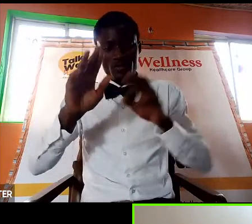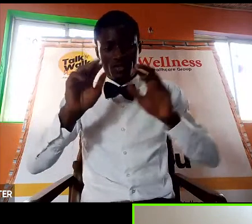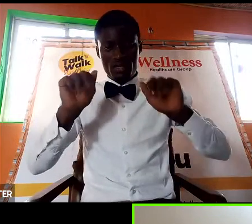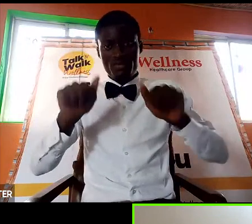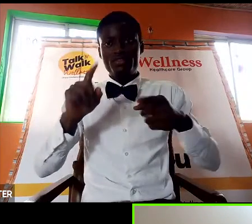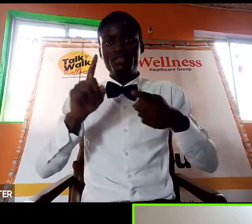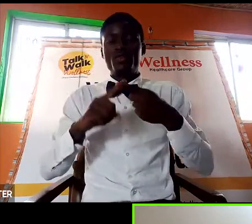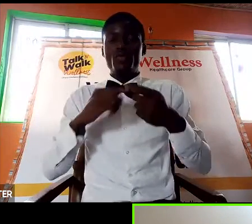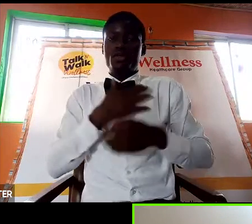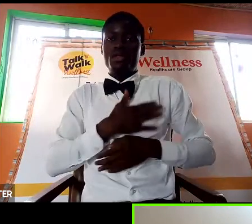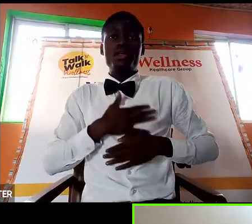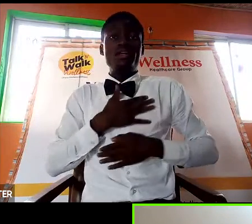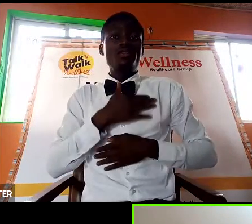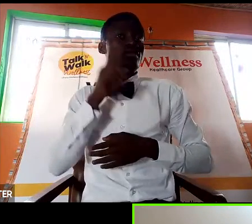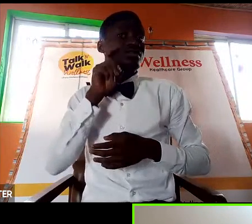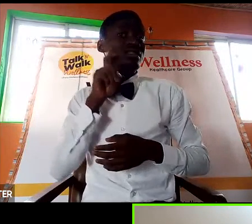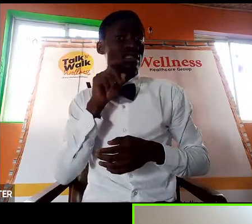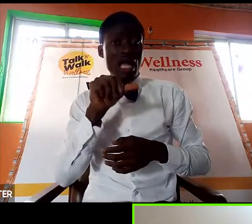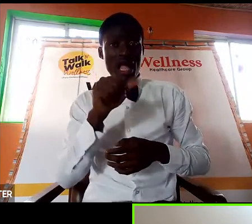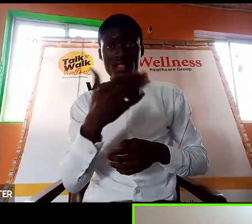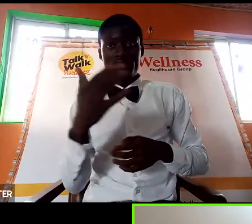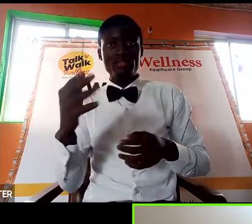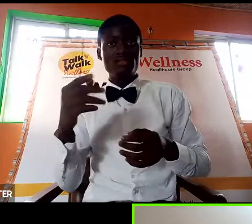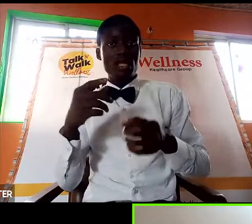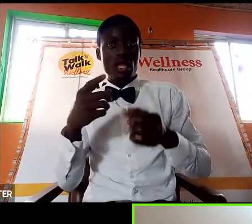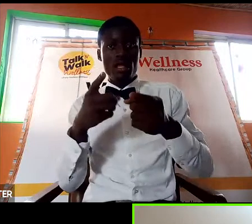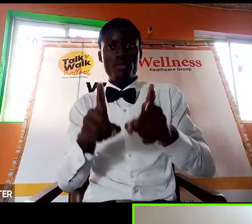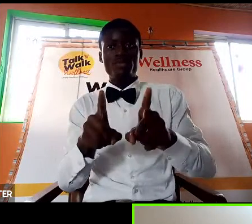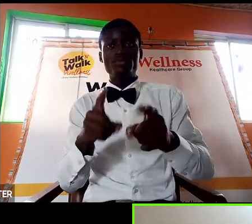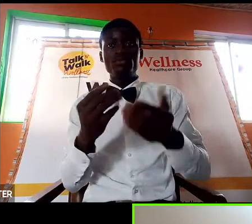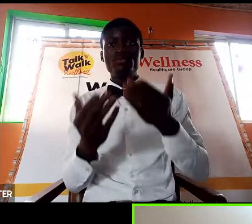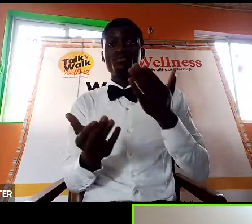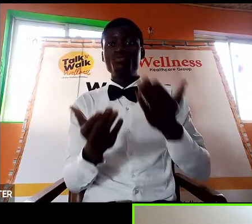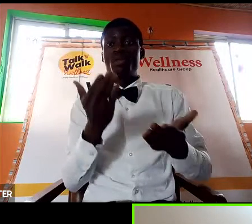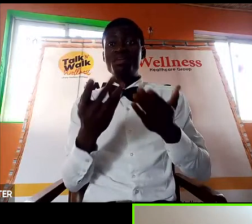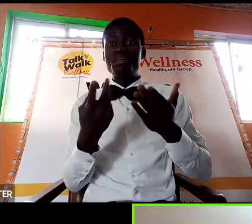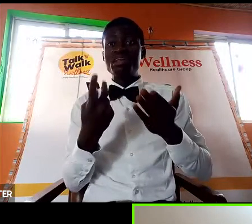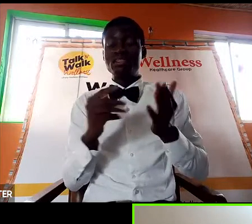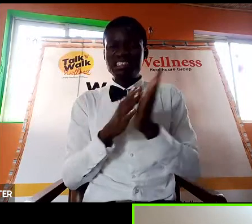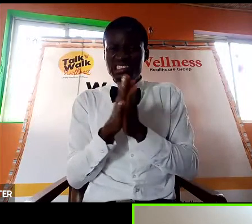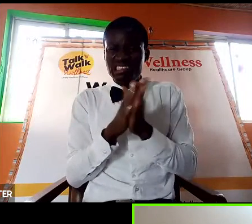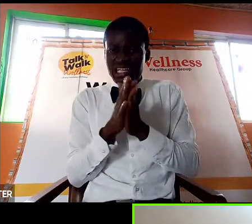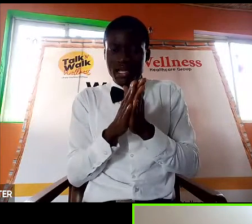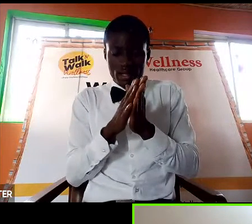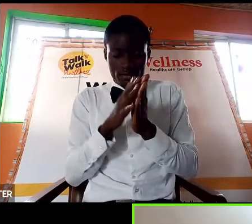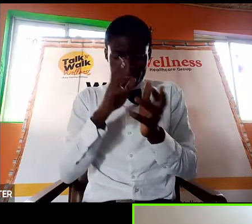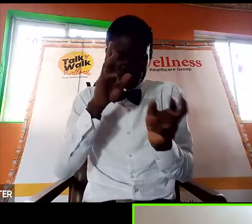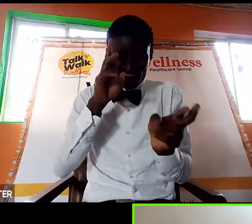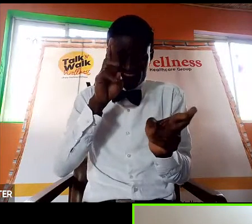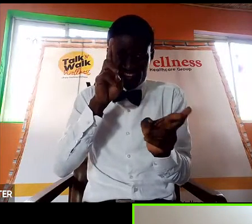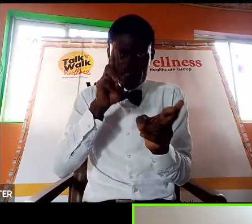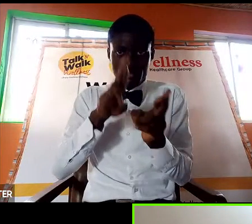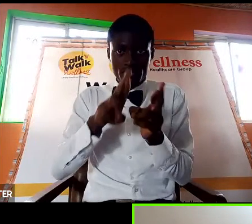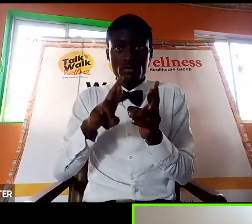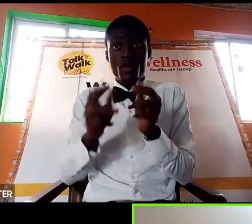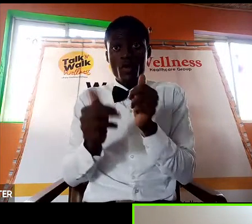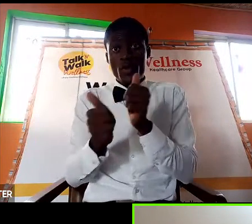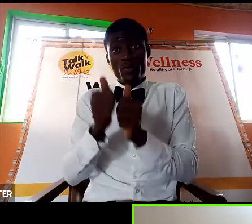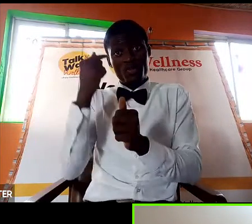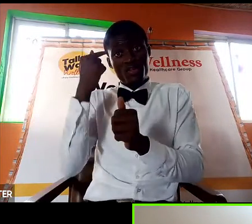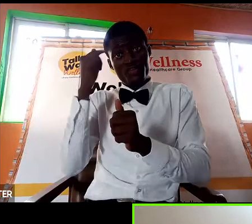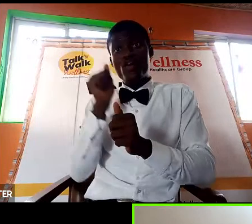that could happen is the fact that, of course, the desire can be reduced as a result, especially for women, as they are getting